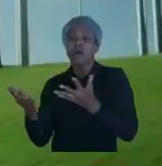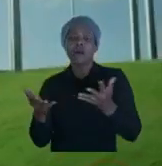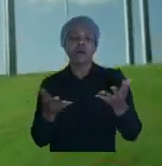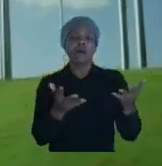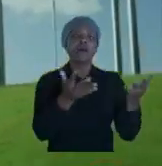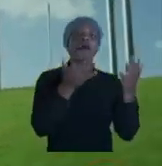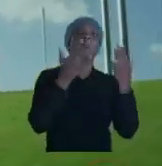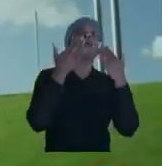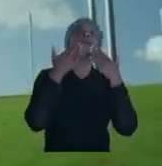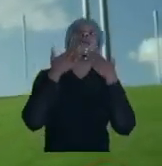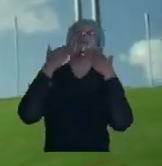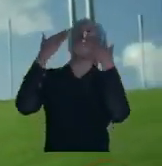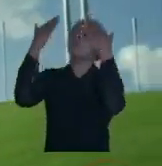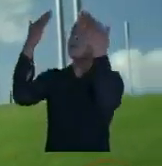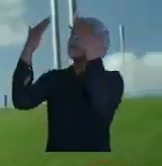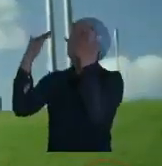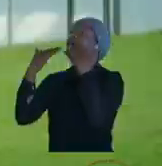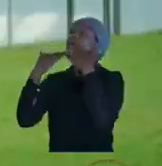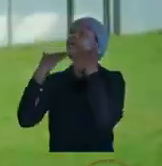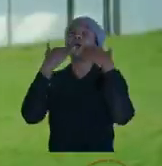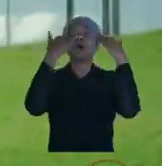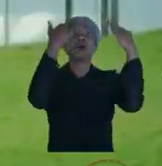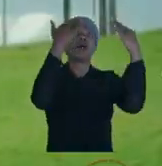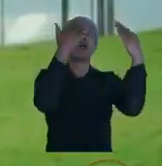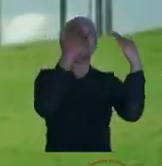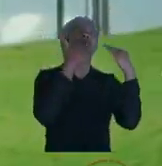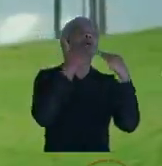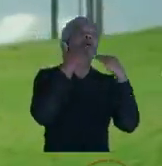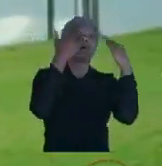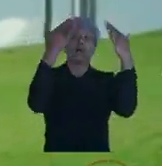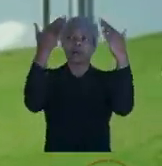Yalipunga wena sombicho.